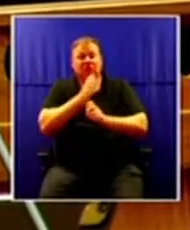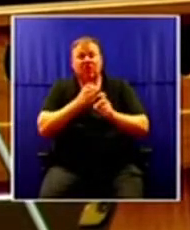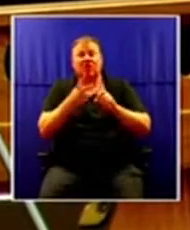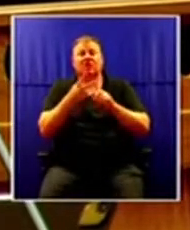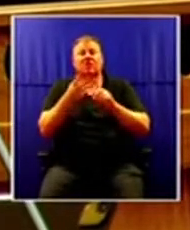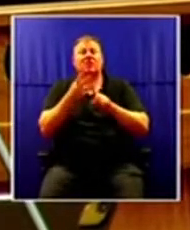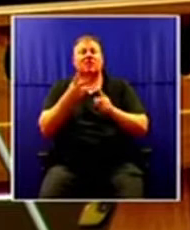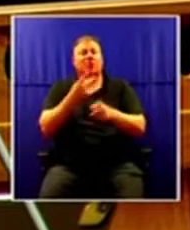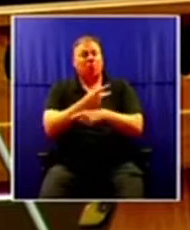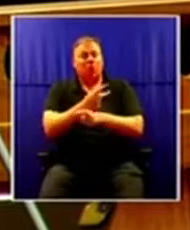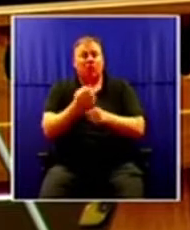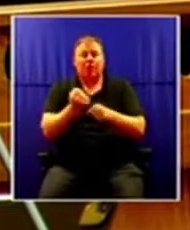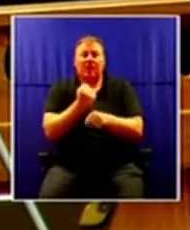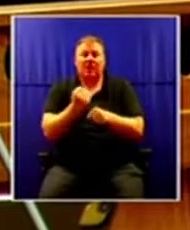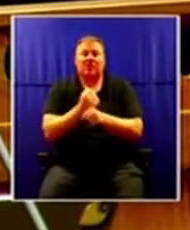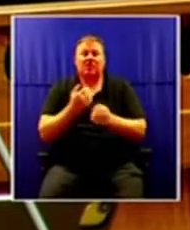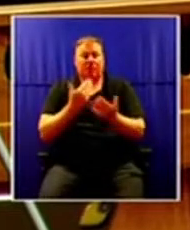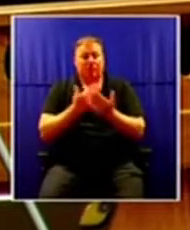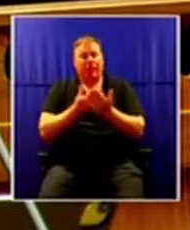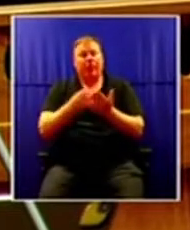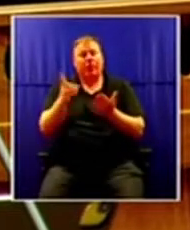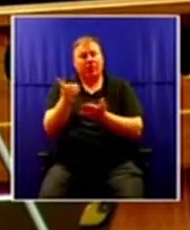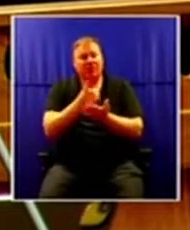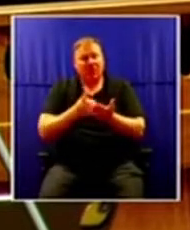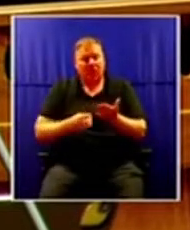able to design and produce